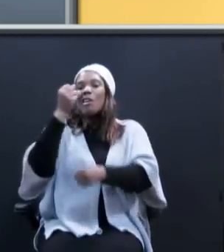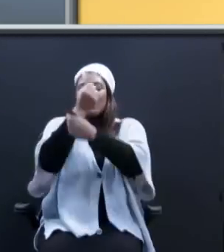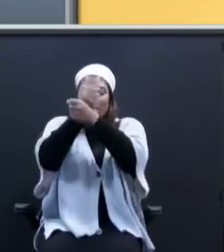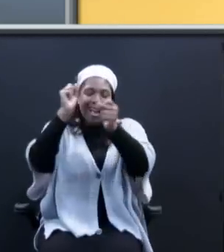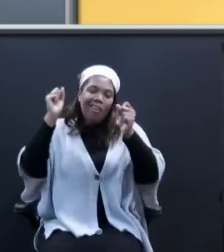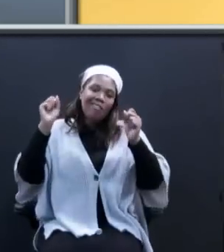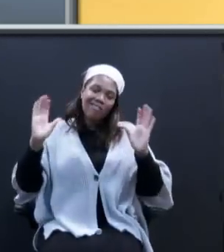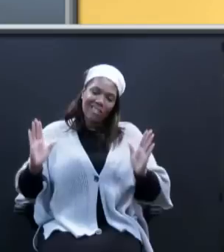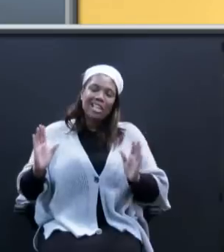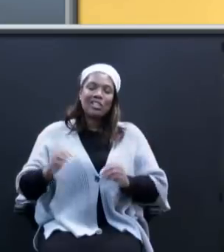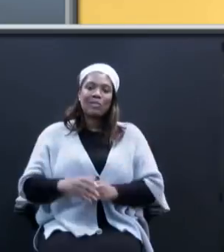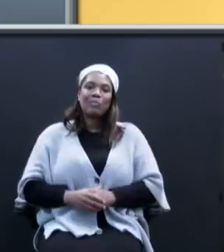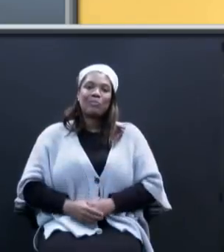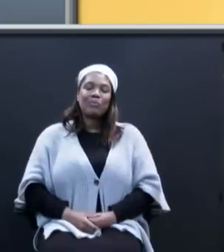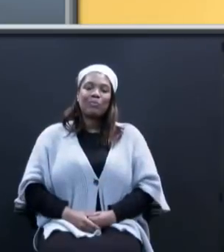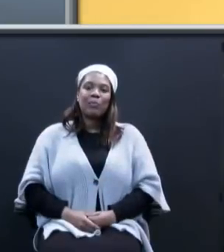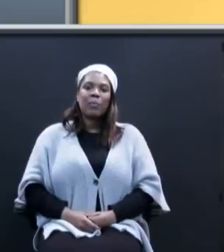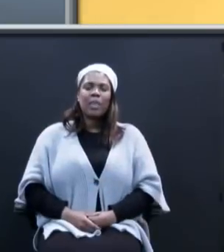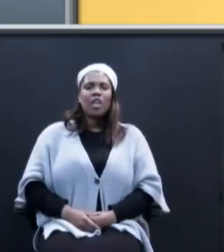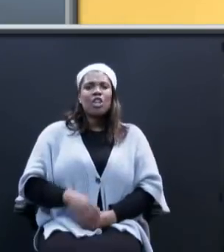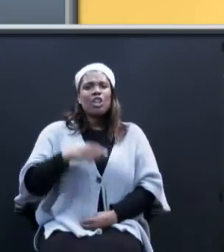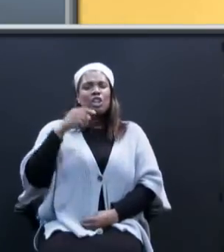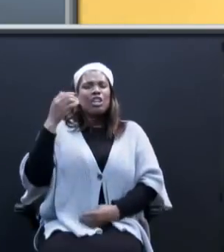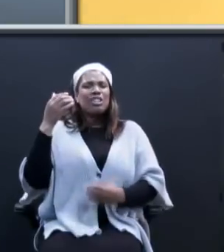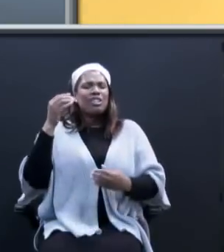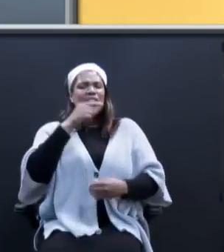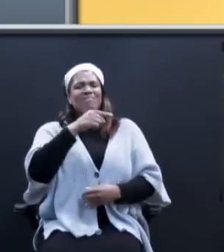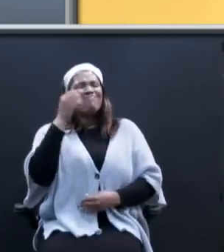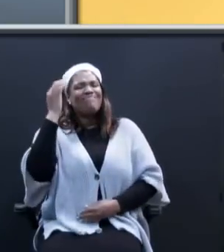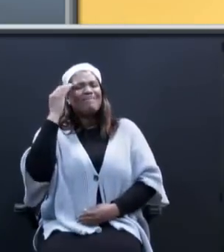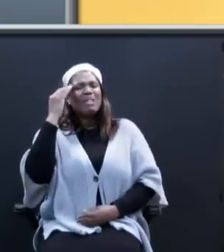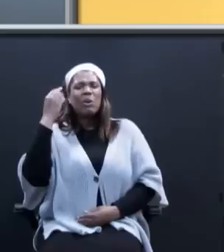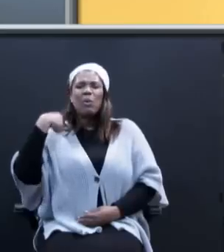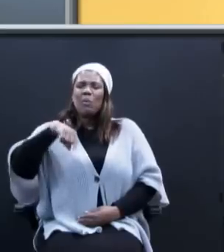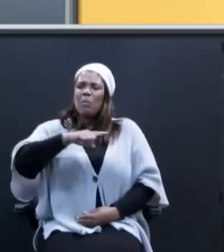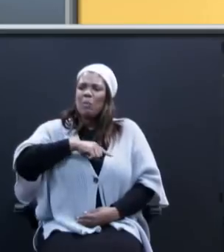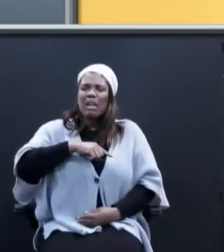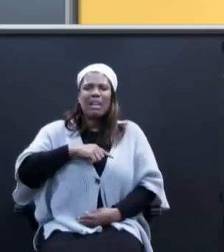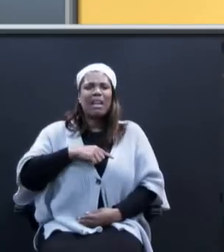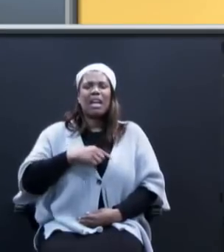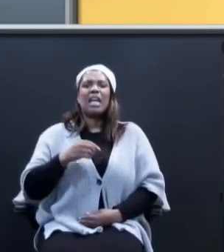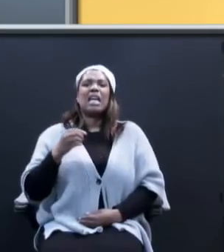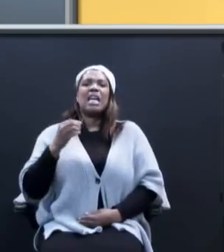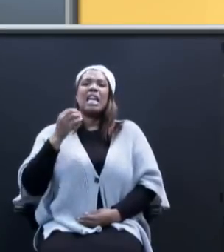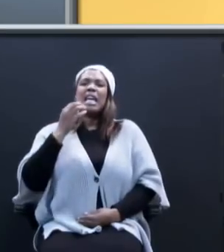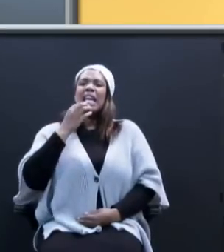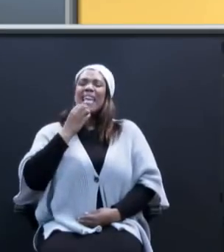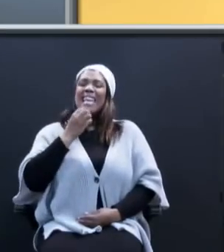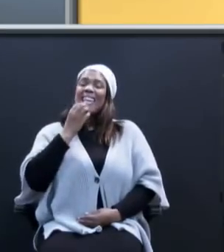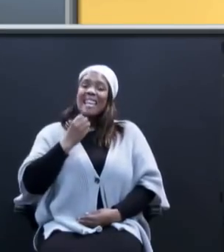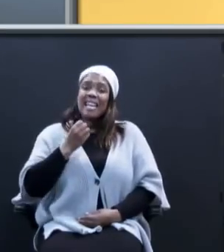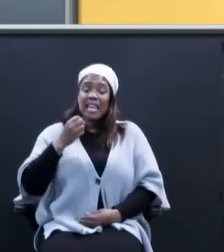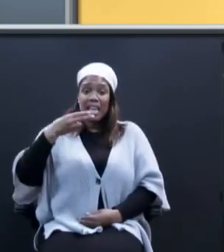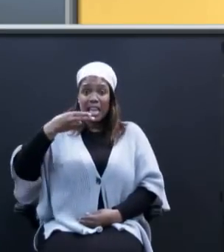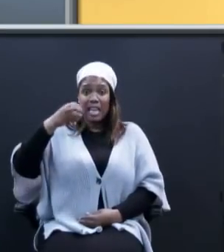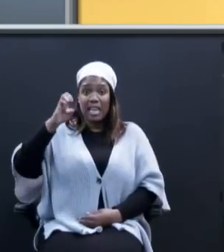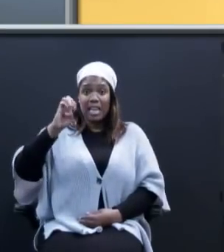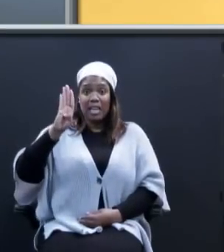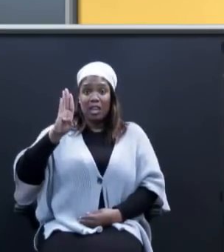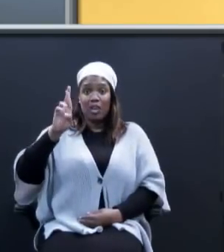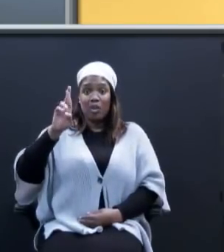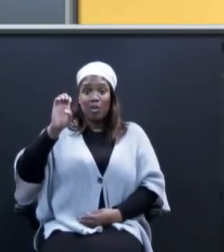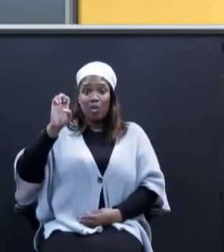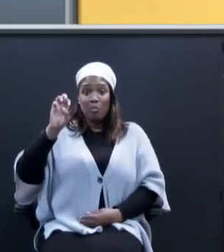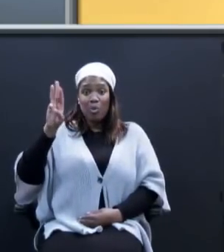Just to know that we Hebrew Israelites is not enough, sisters and brothers. Every one of us knew, every one of our forefathers knew that